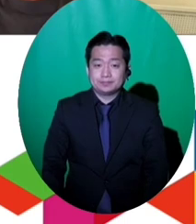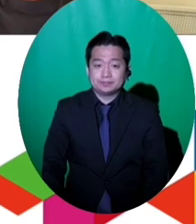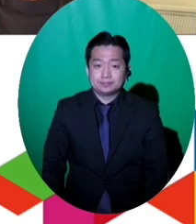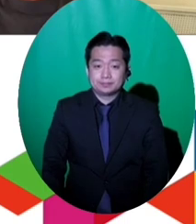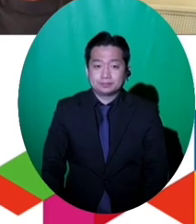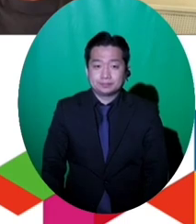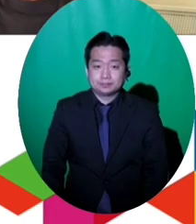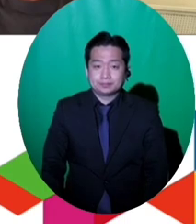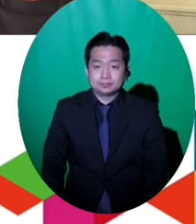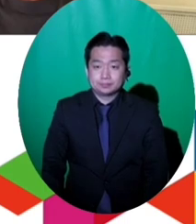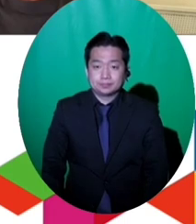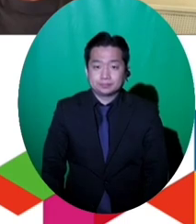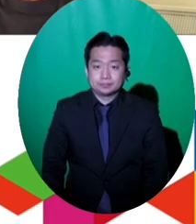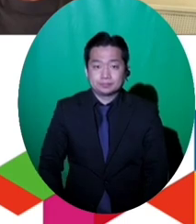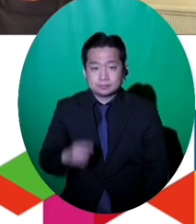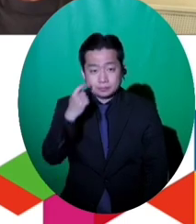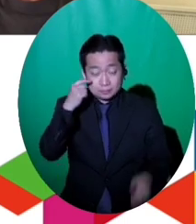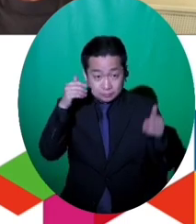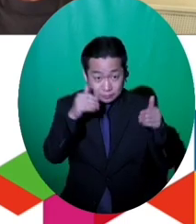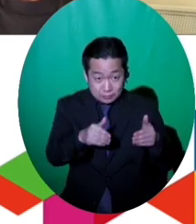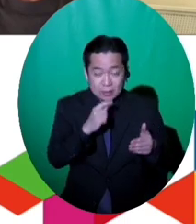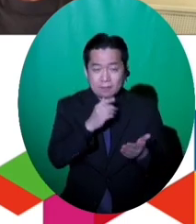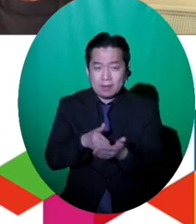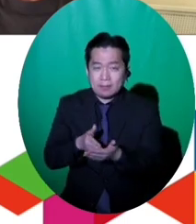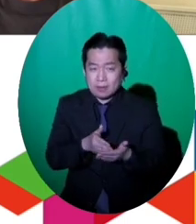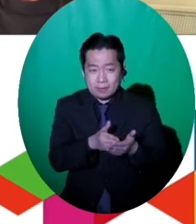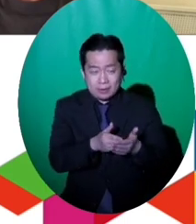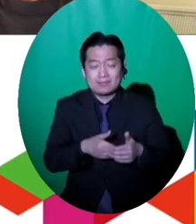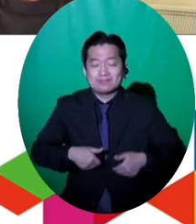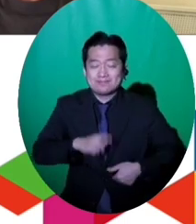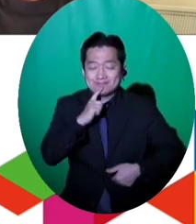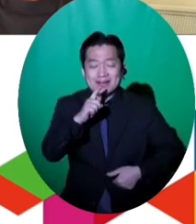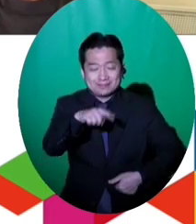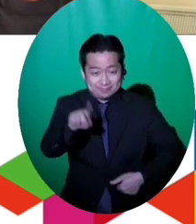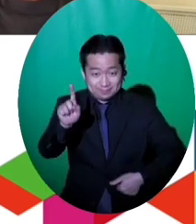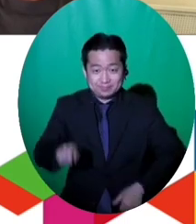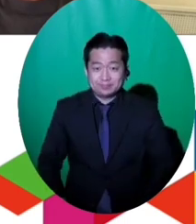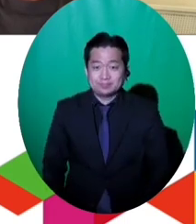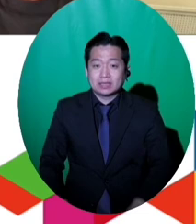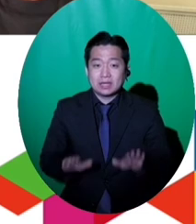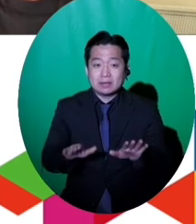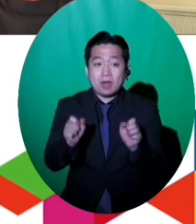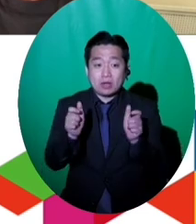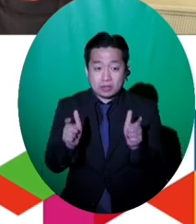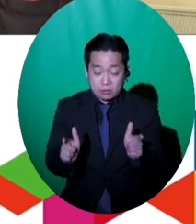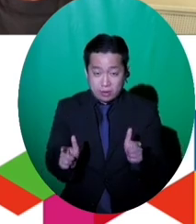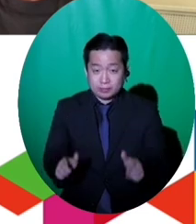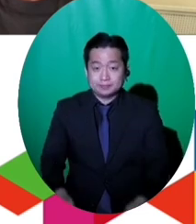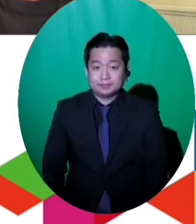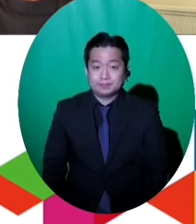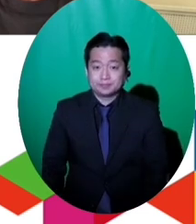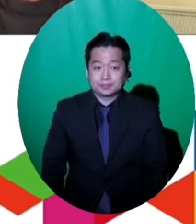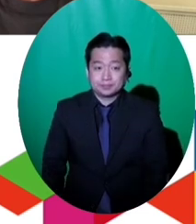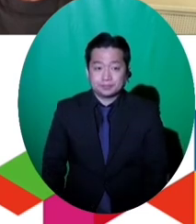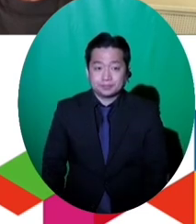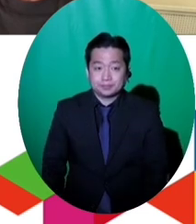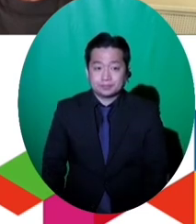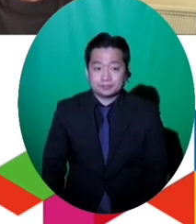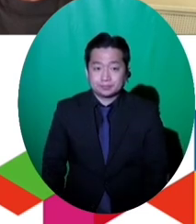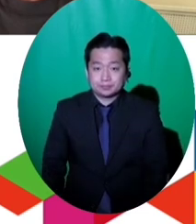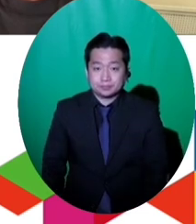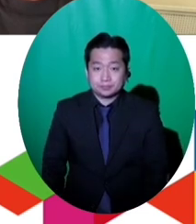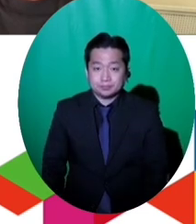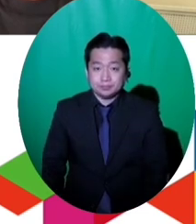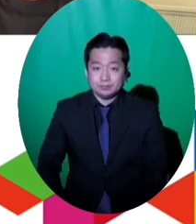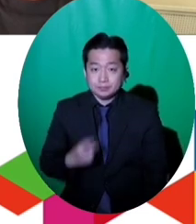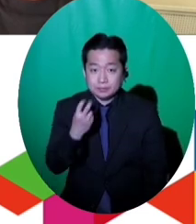Okay, then I'm very happy to take this opportunity to discuss the new perspective of care.